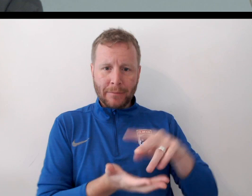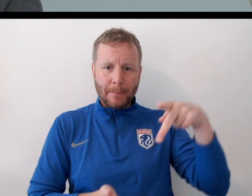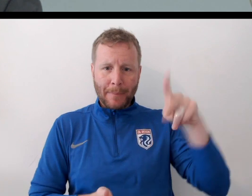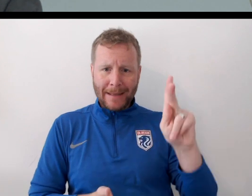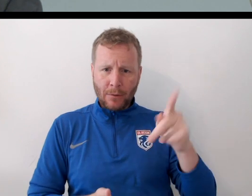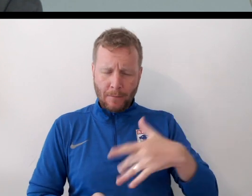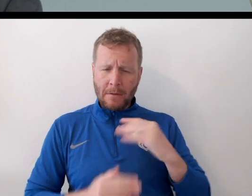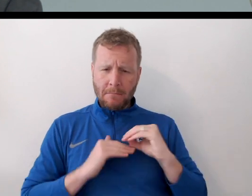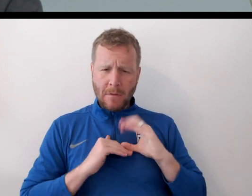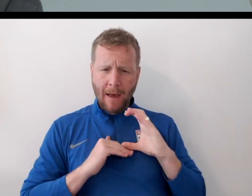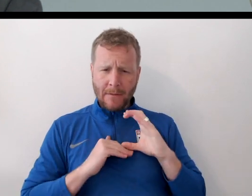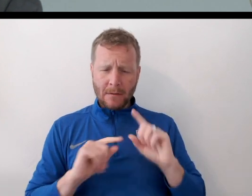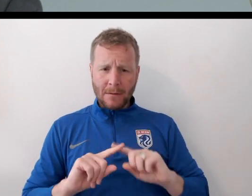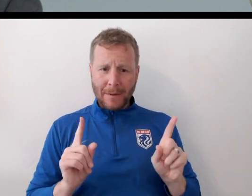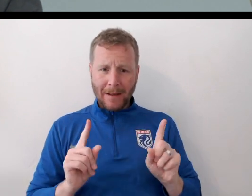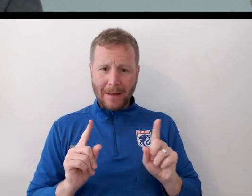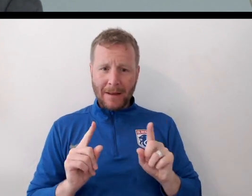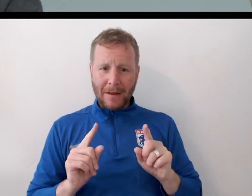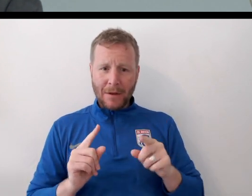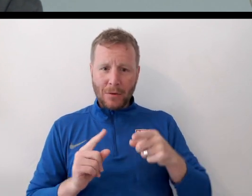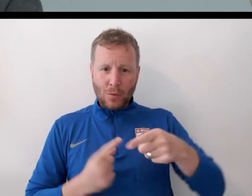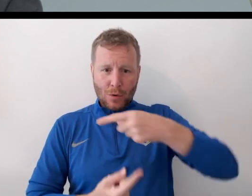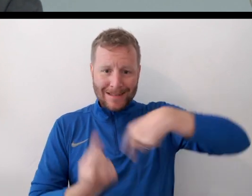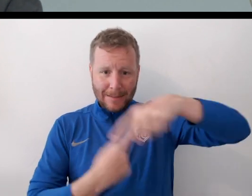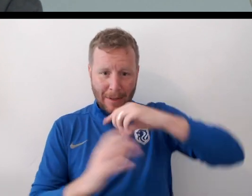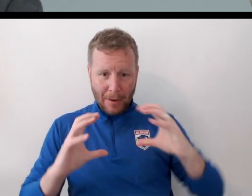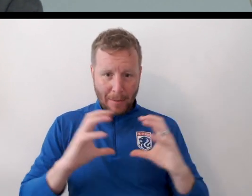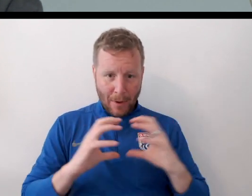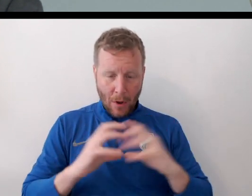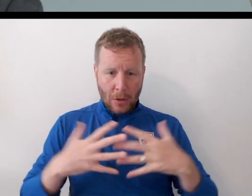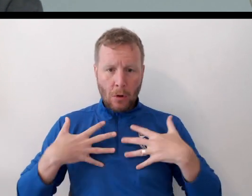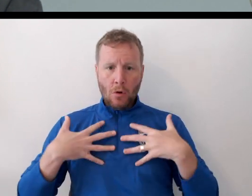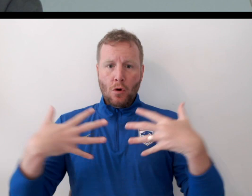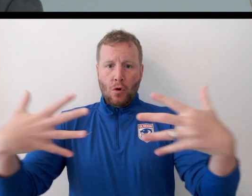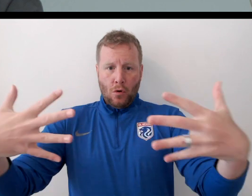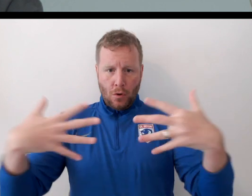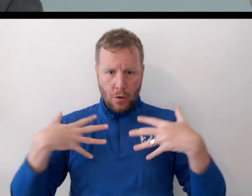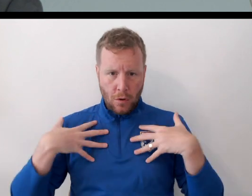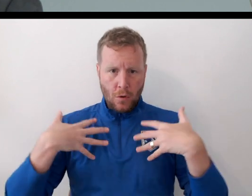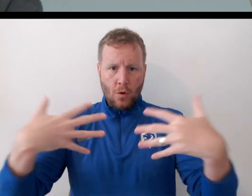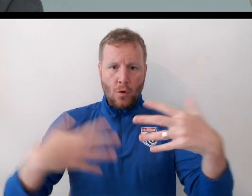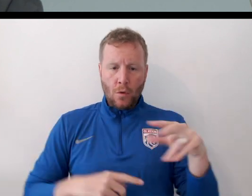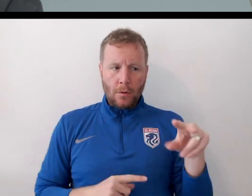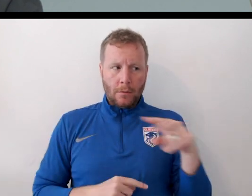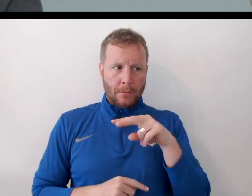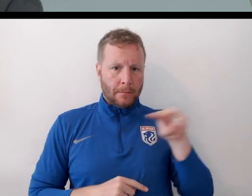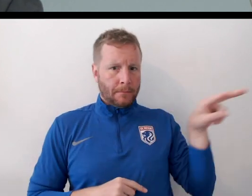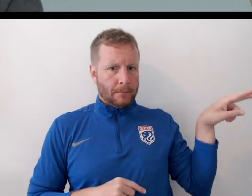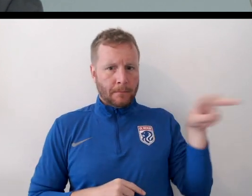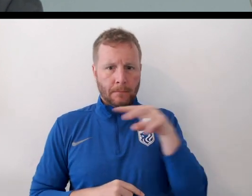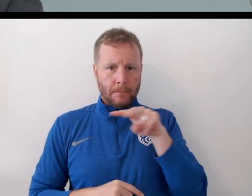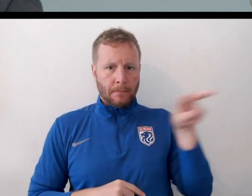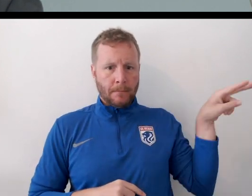feeling confident on the day, but you spun the ball a couple times, you took a deep breath, you stepped to your left twice. It seemed